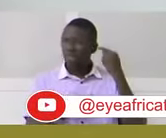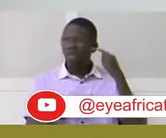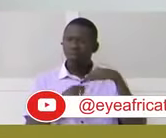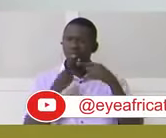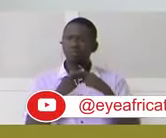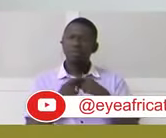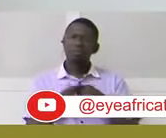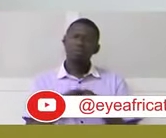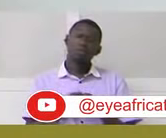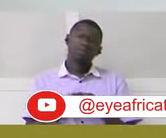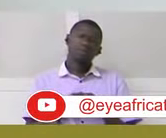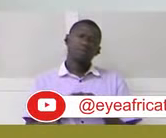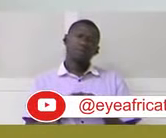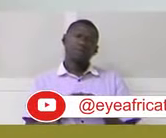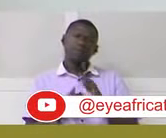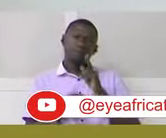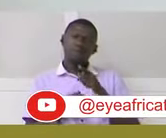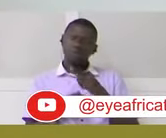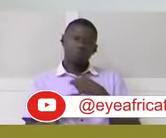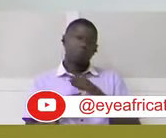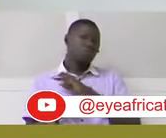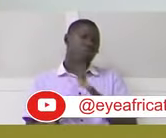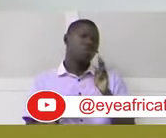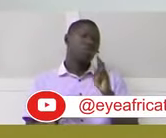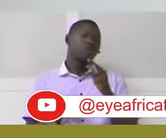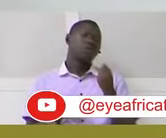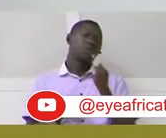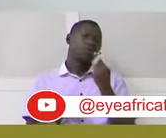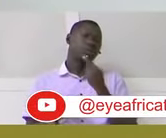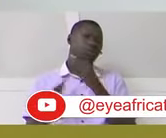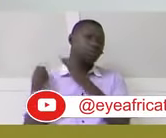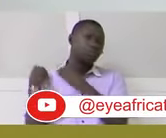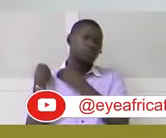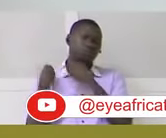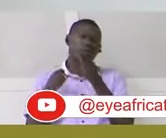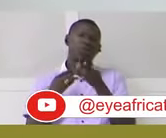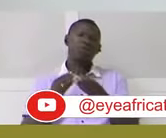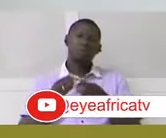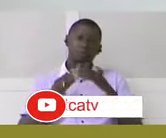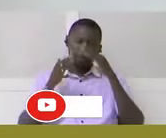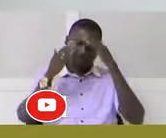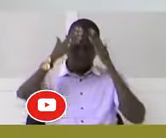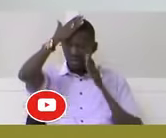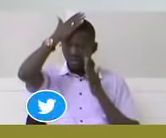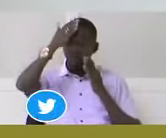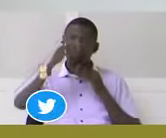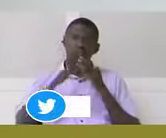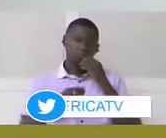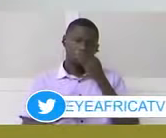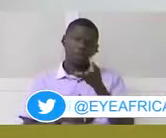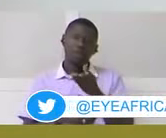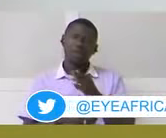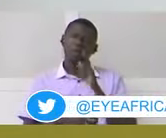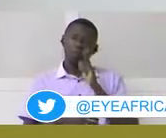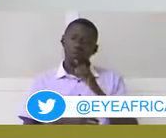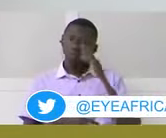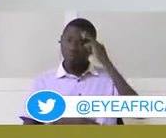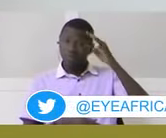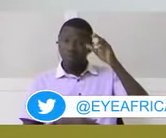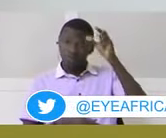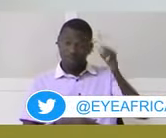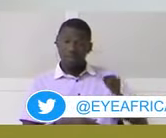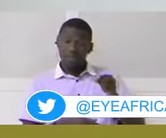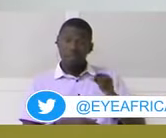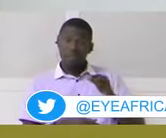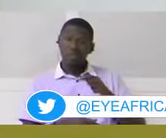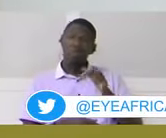ka nyindi soja rol do wonando commander drone la duno don kanta duno mu burka ko nyi ndiyama e pura ya bula. Minister la ni ko ko tan wala be sa keno le ndiyama e pura ko nyi aya